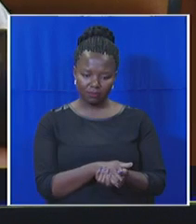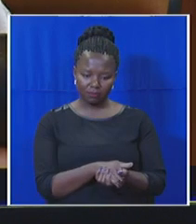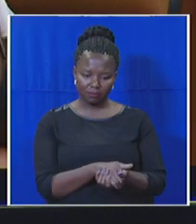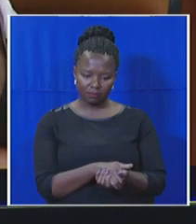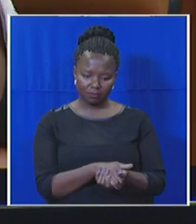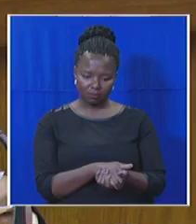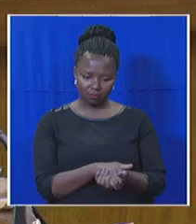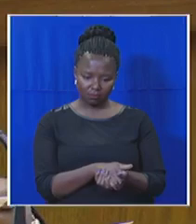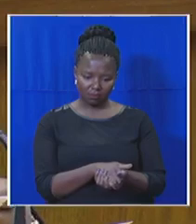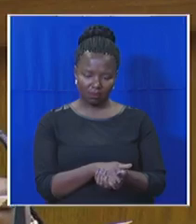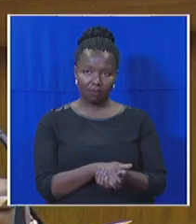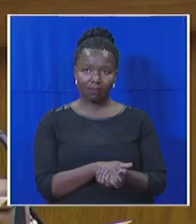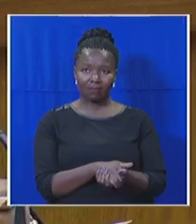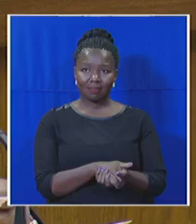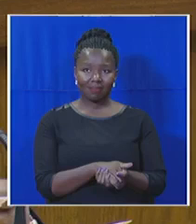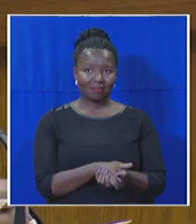Honorable President, please